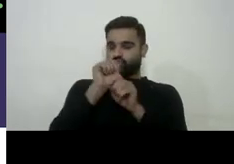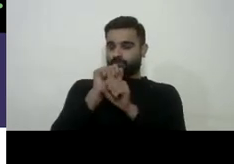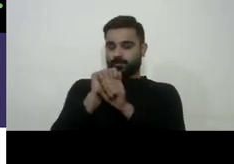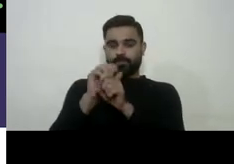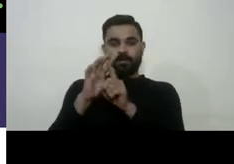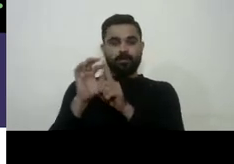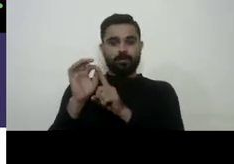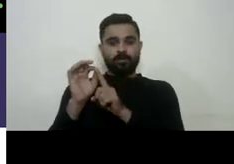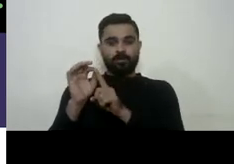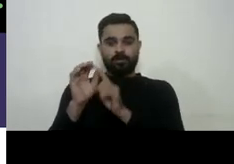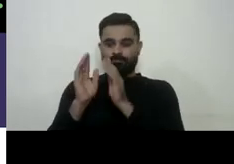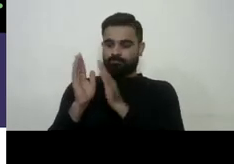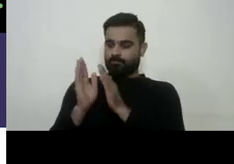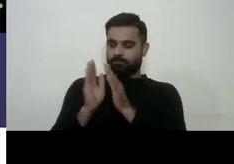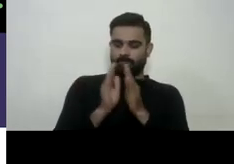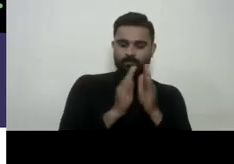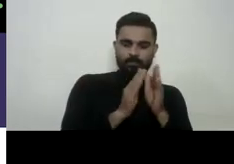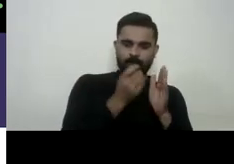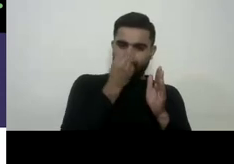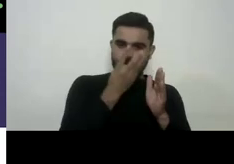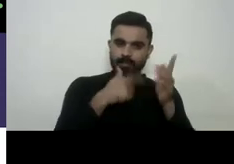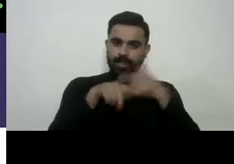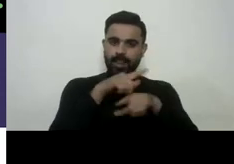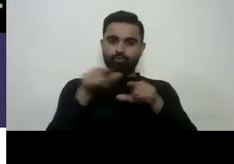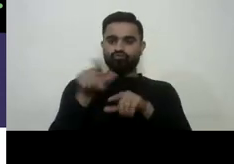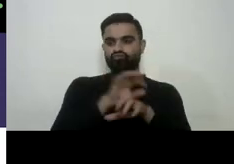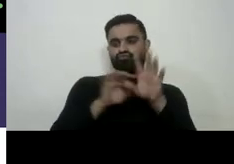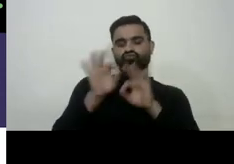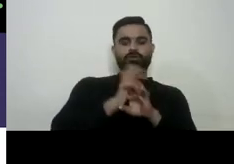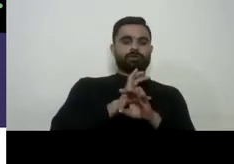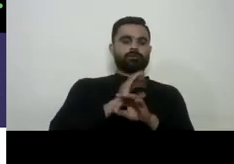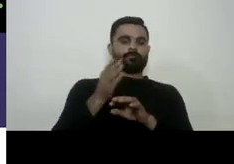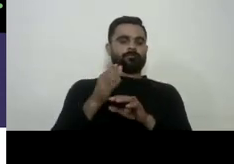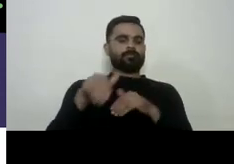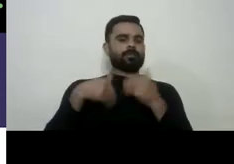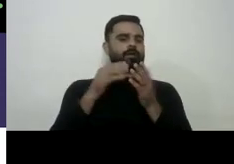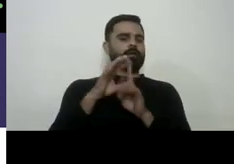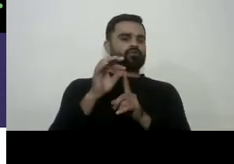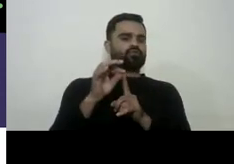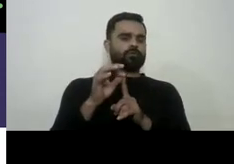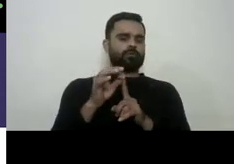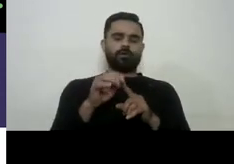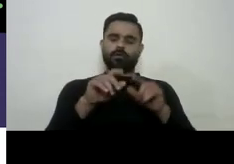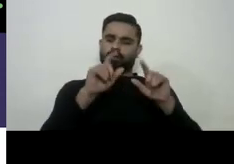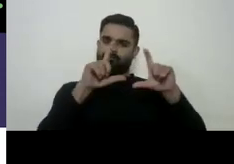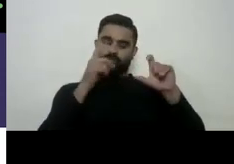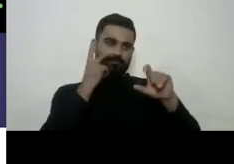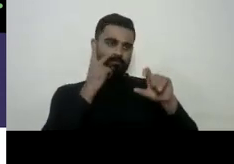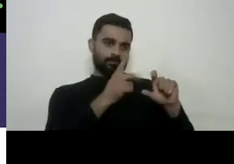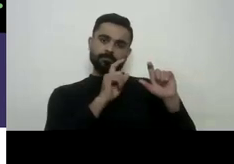happens in a familiar language of their choice. Now, how do we go about it? Look at the picture carefully, right?